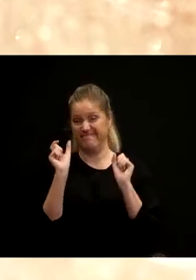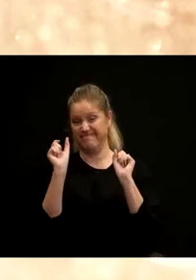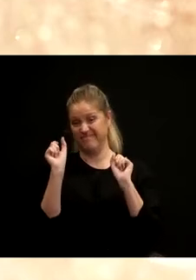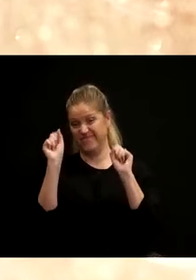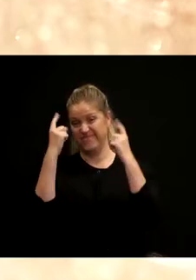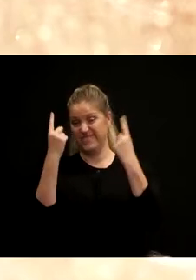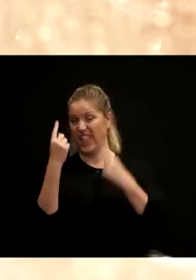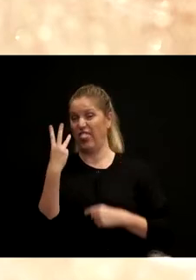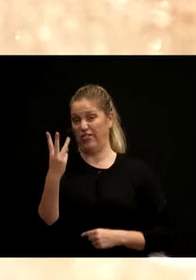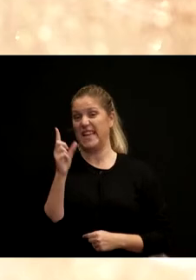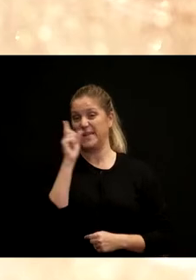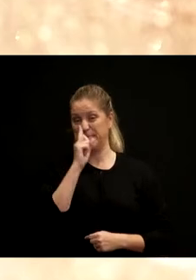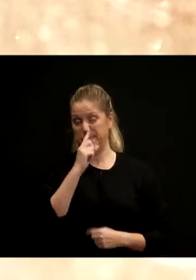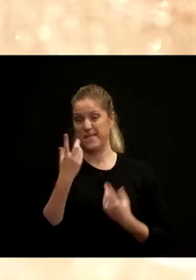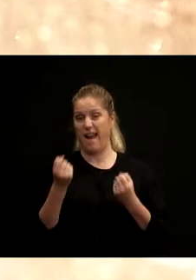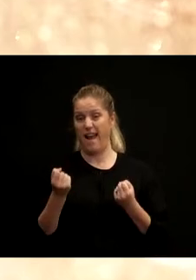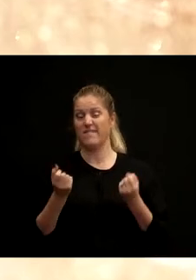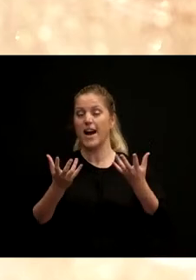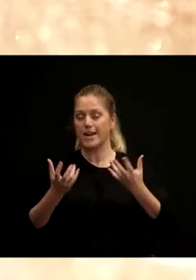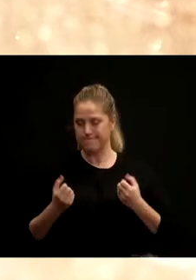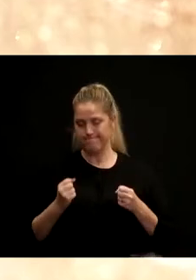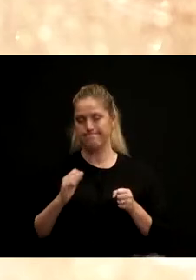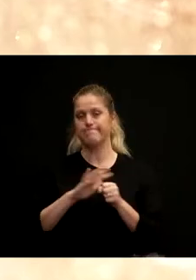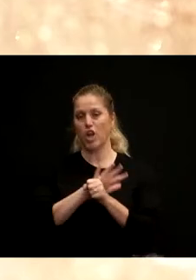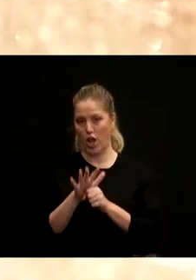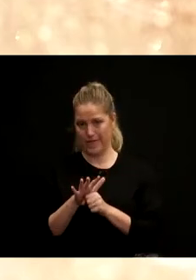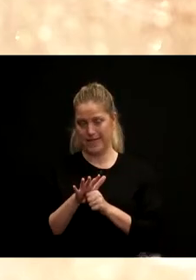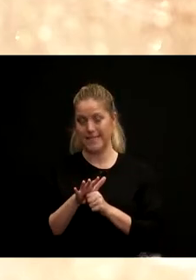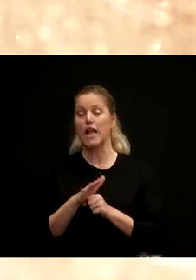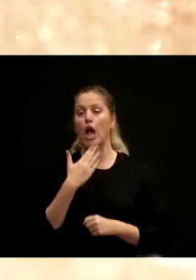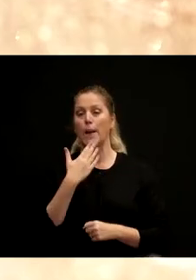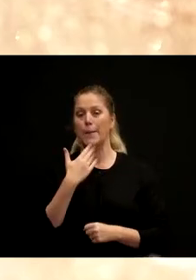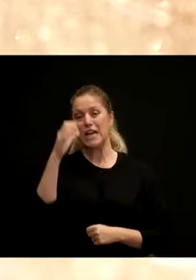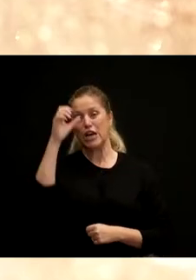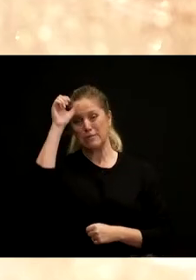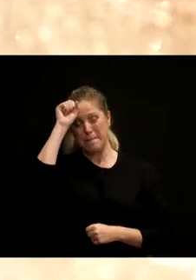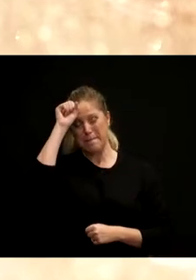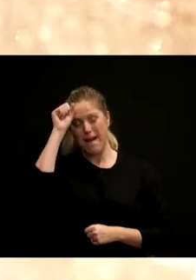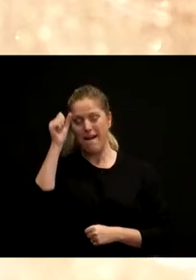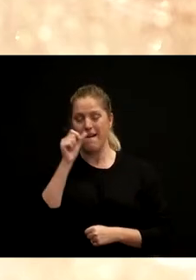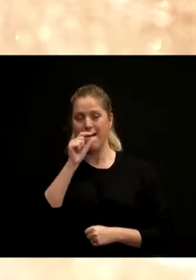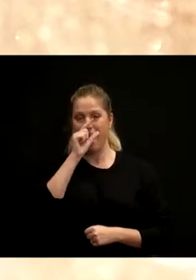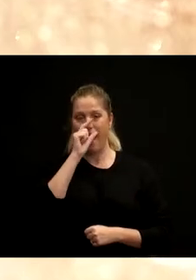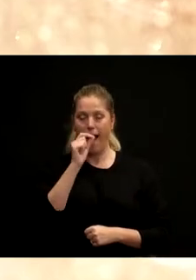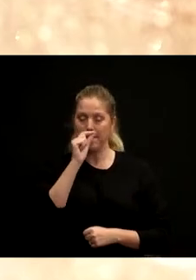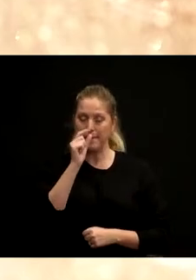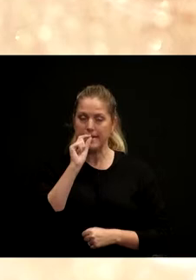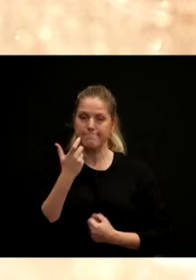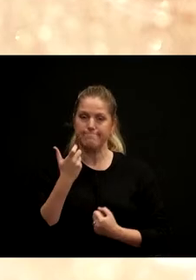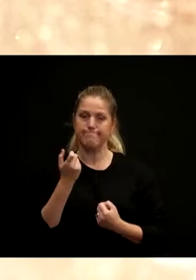please consider the ongoing risk of exposure to either COVID or the flu.